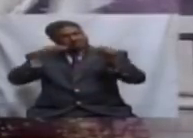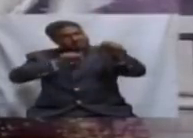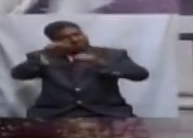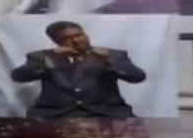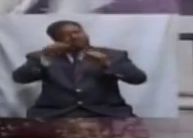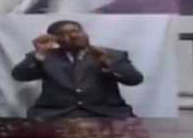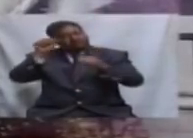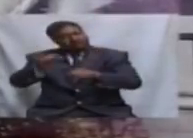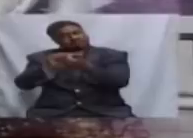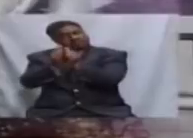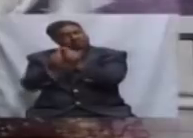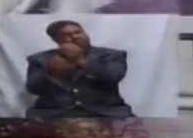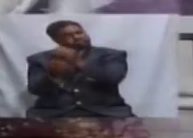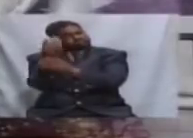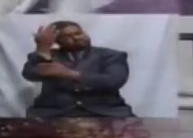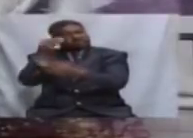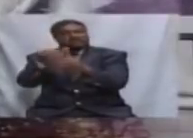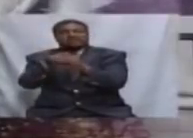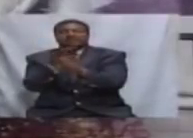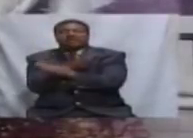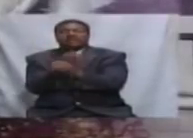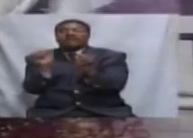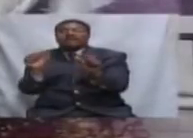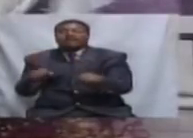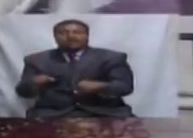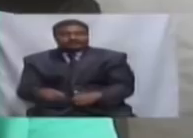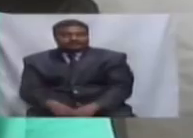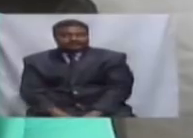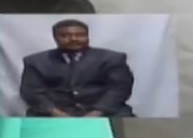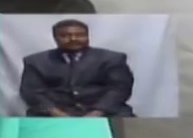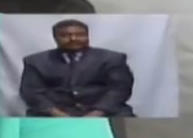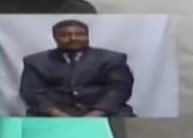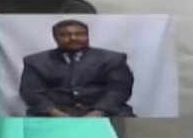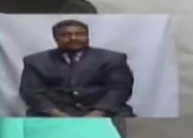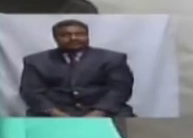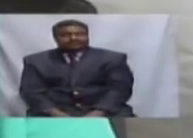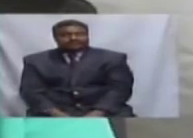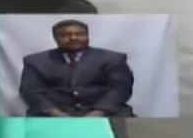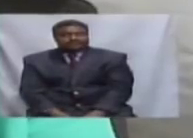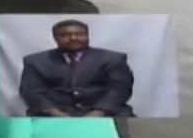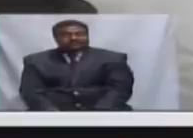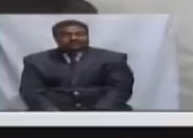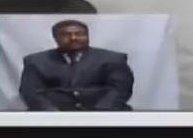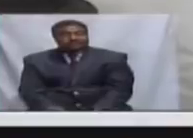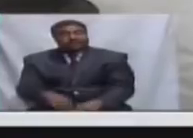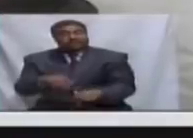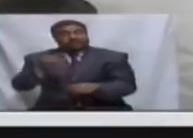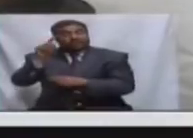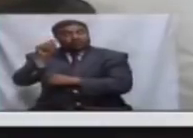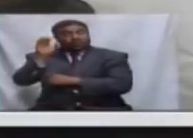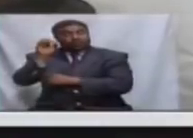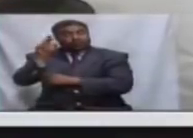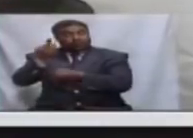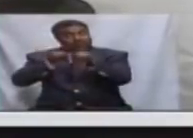Zambia patron, has since encouraged women in the country to take interest and participate in the conference slated for November